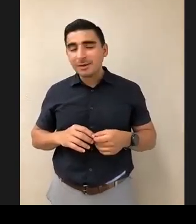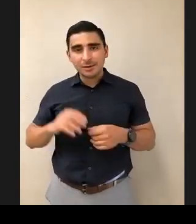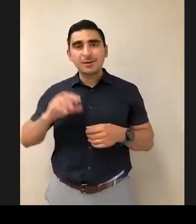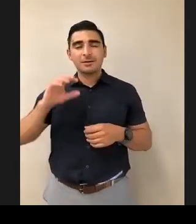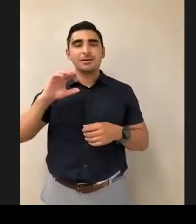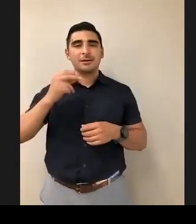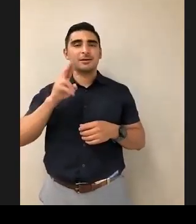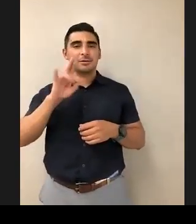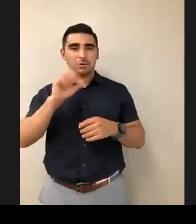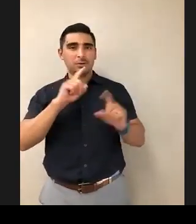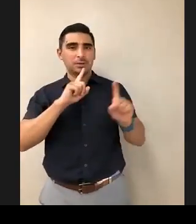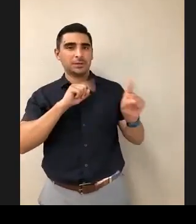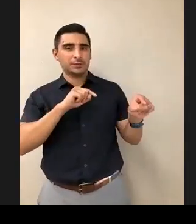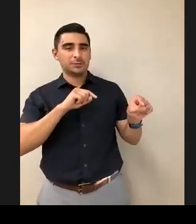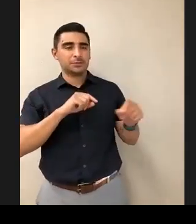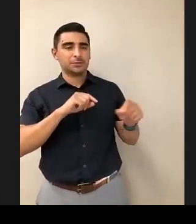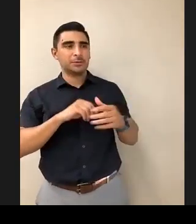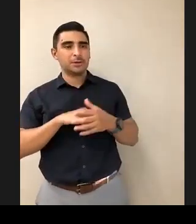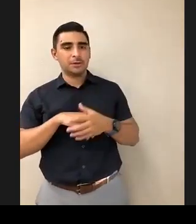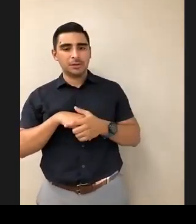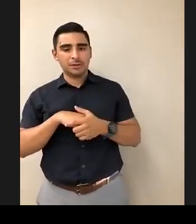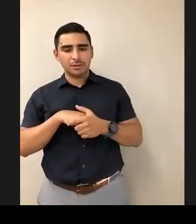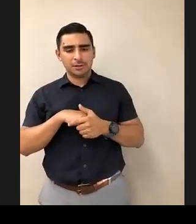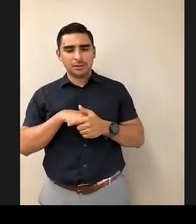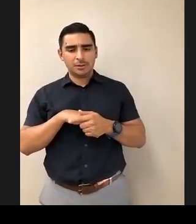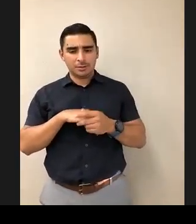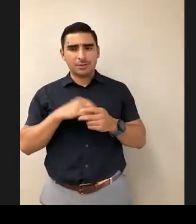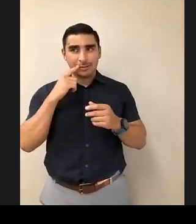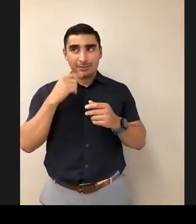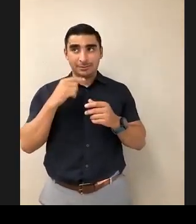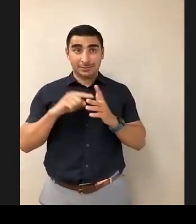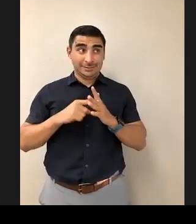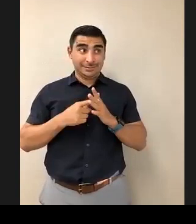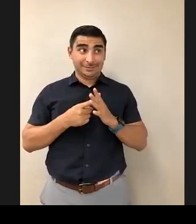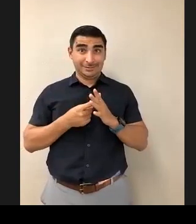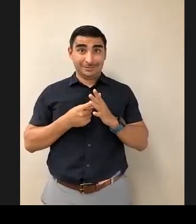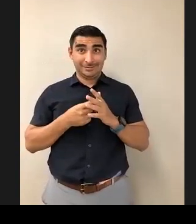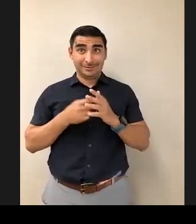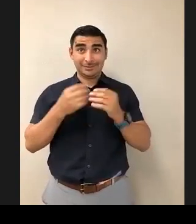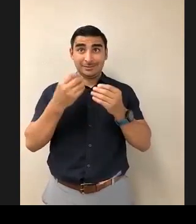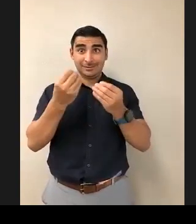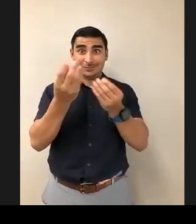we were instructed to speak very slowly.